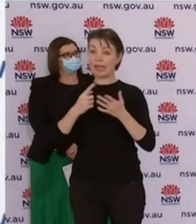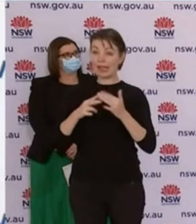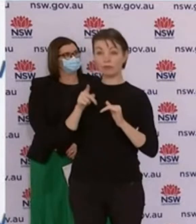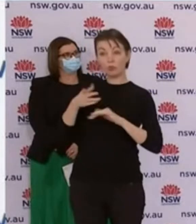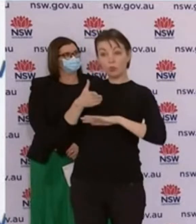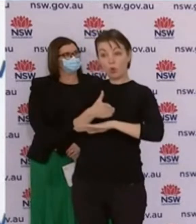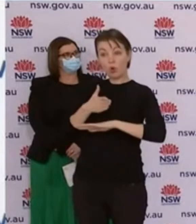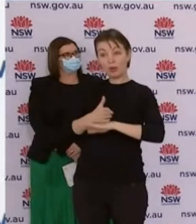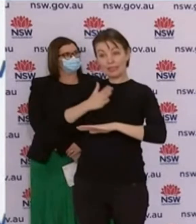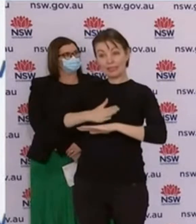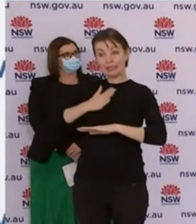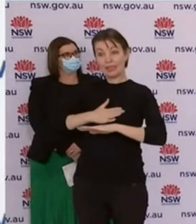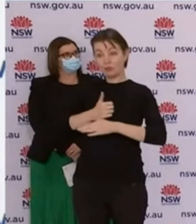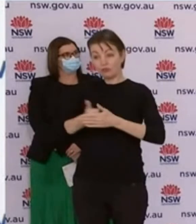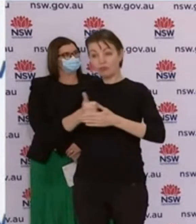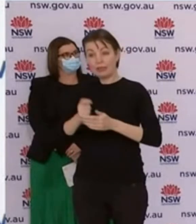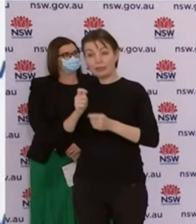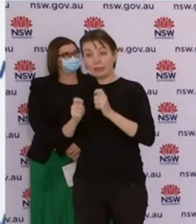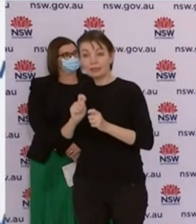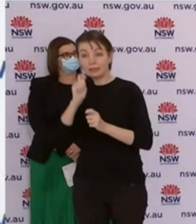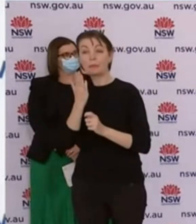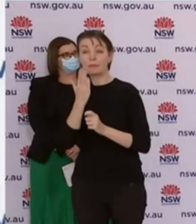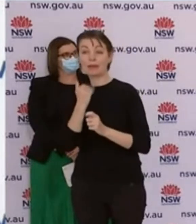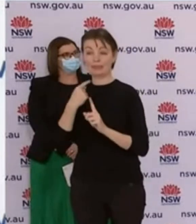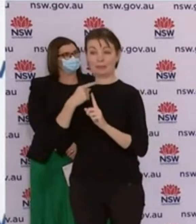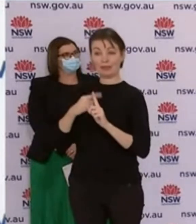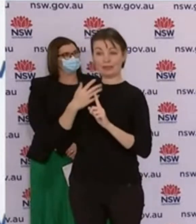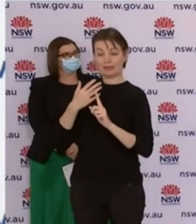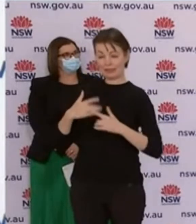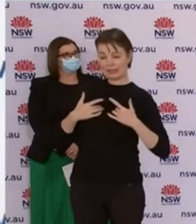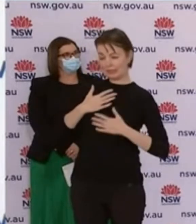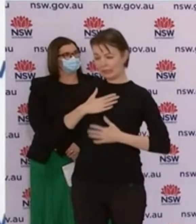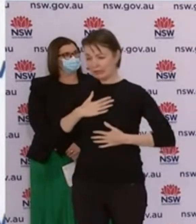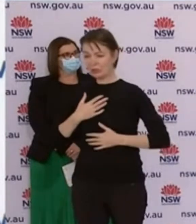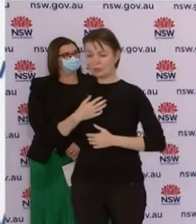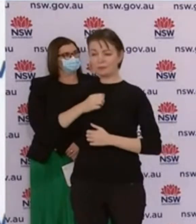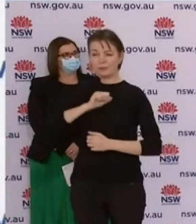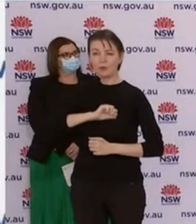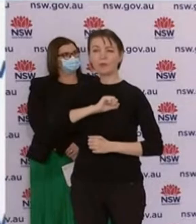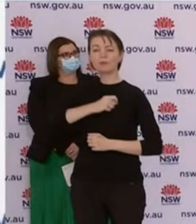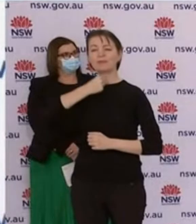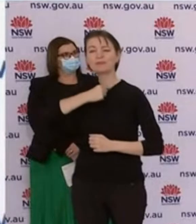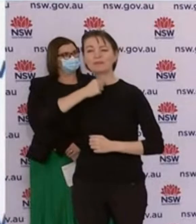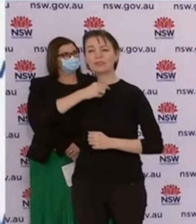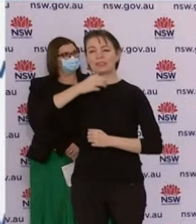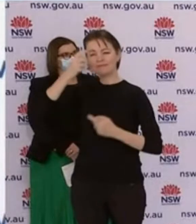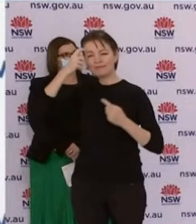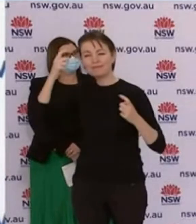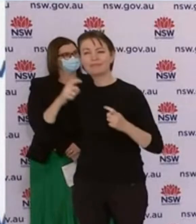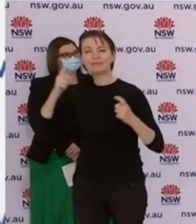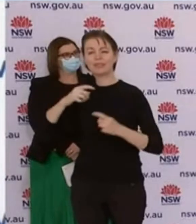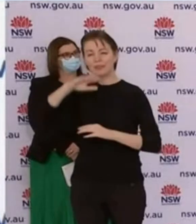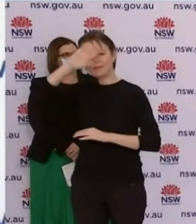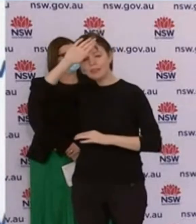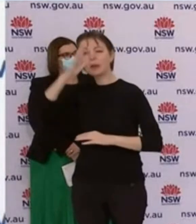requirement for you and if you have symptoms, and to do so as early as possible. It's really important that those people that we